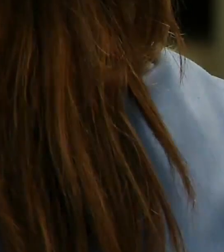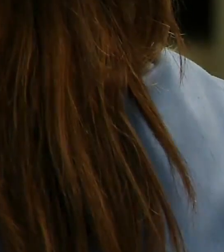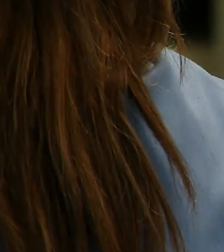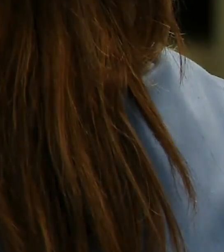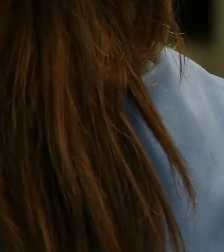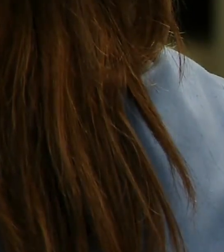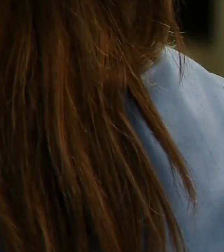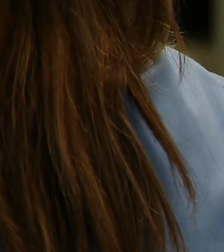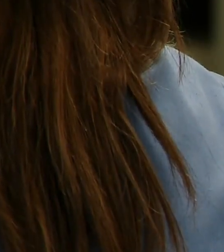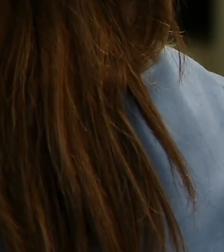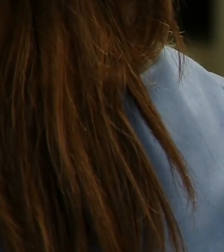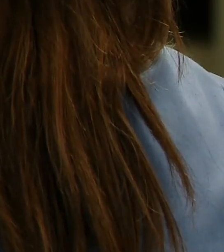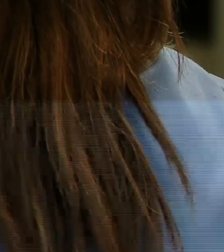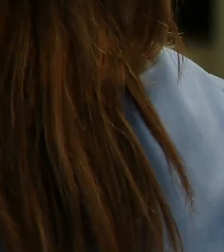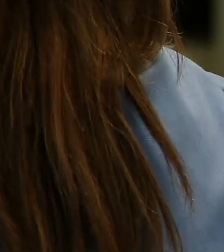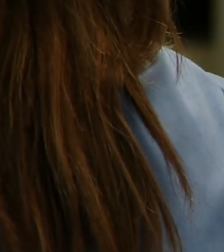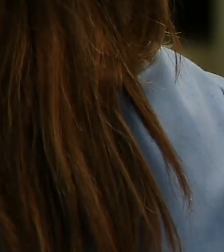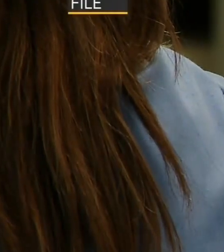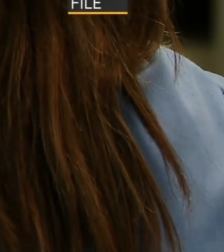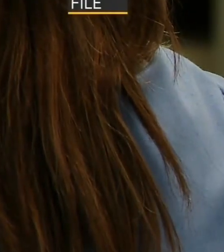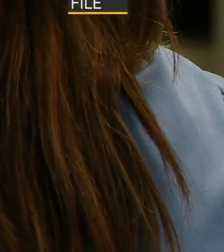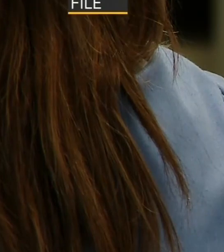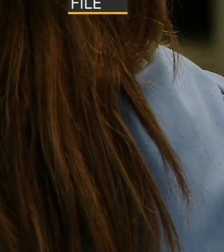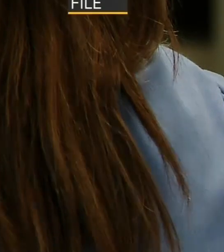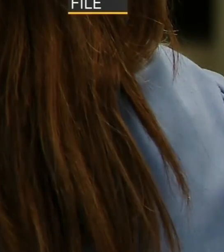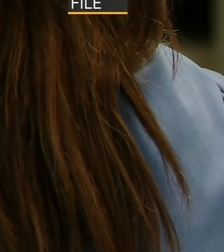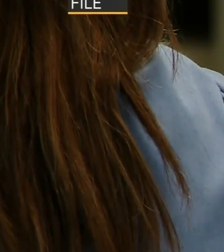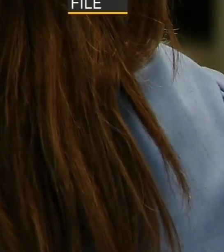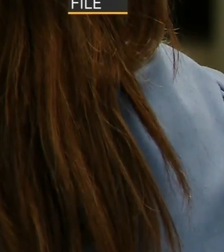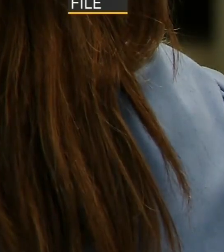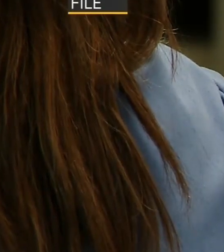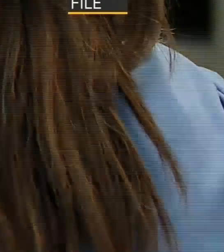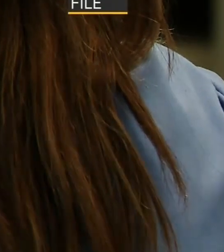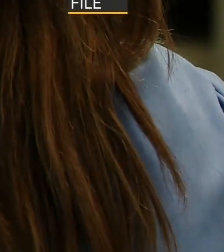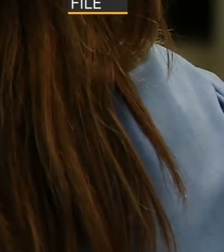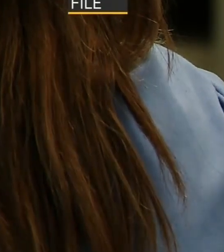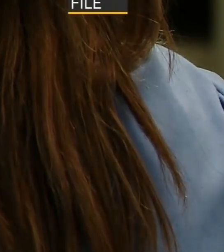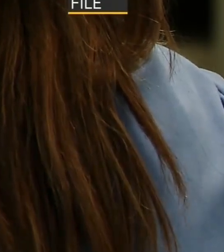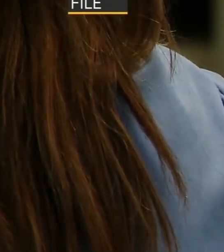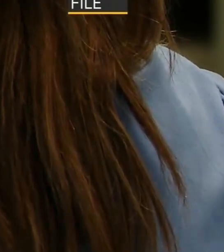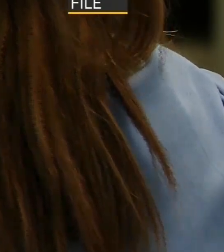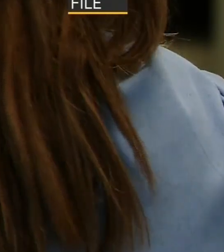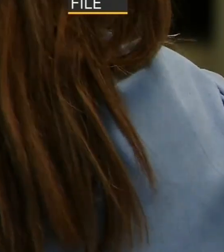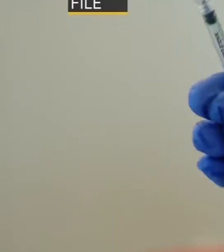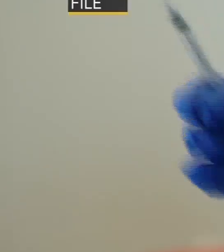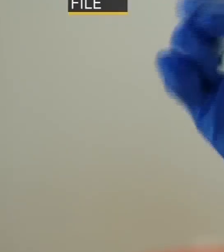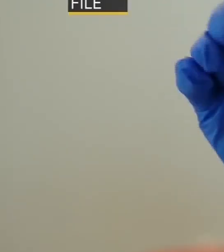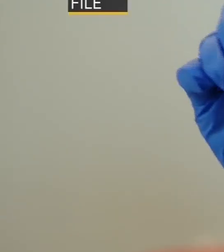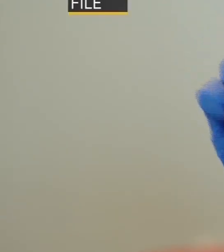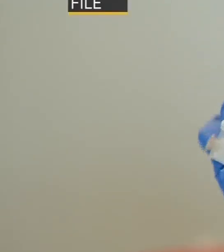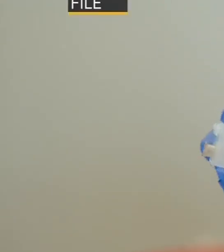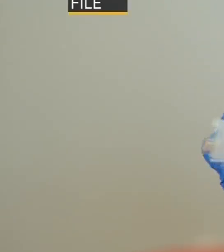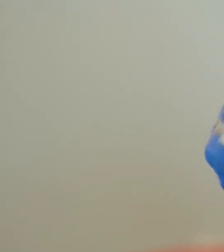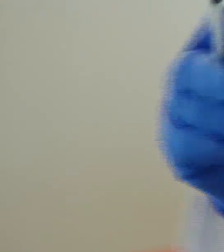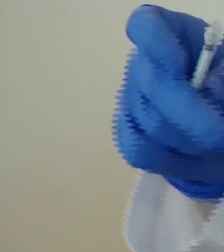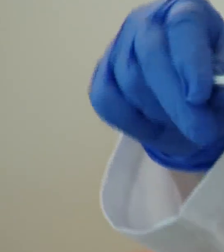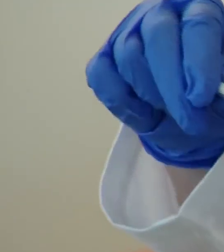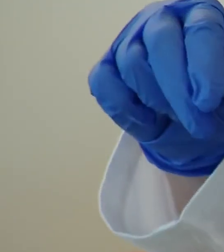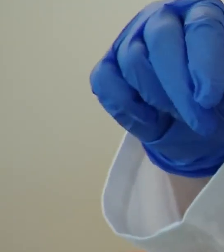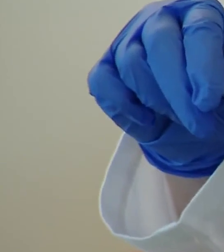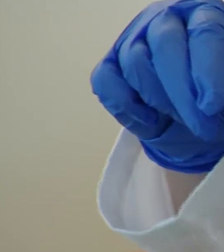$100 million from the federal stimulus program to help coordinate a mass vaccination plan for the public. But right now, Levine